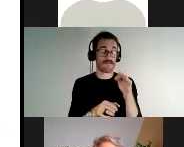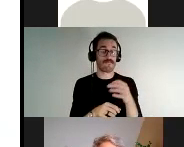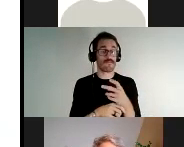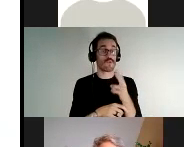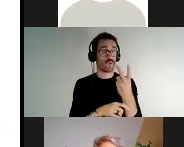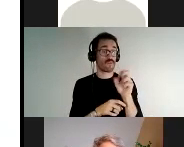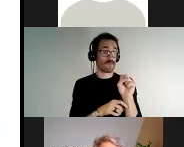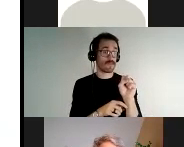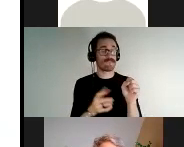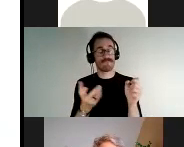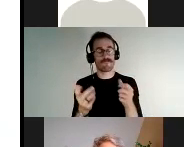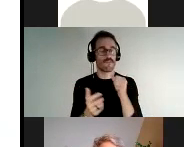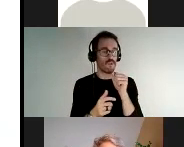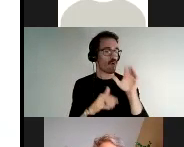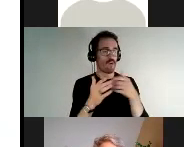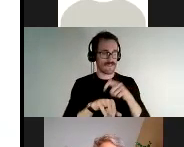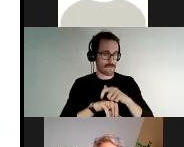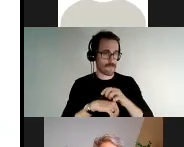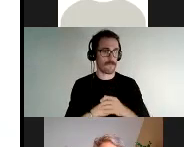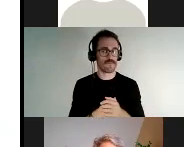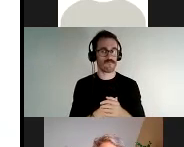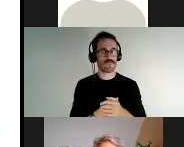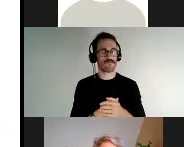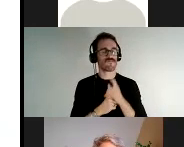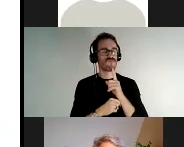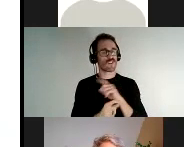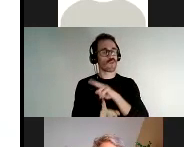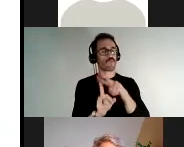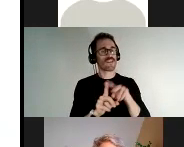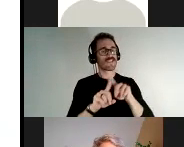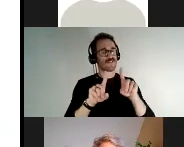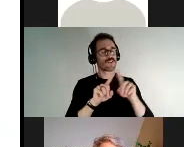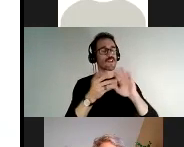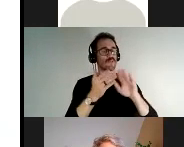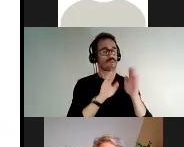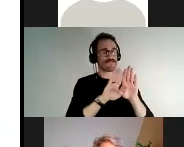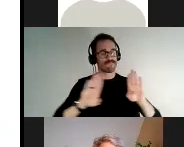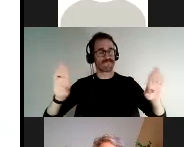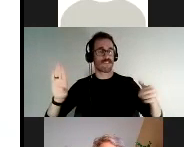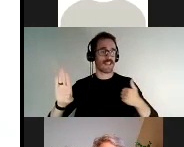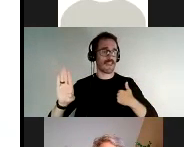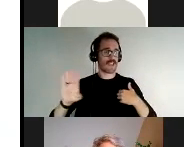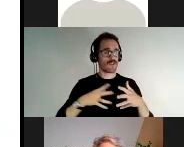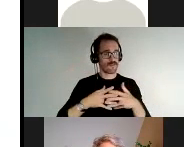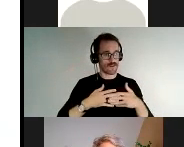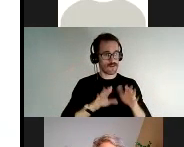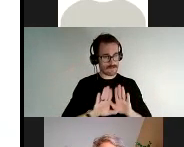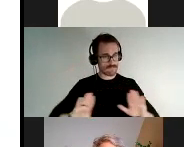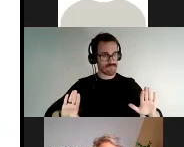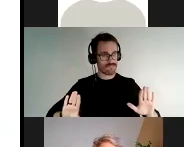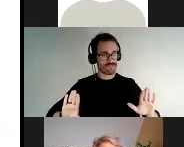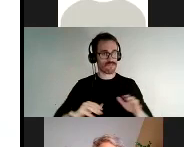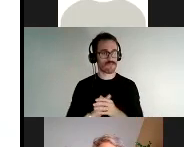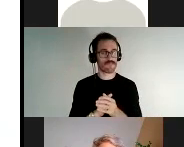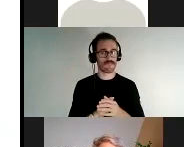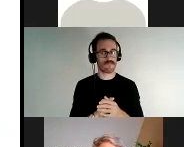many cultures and communities across North America, is that it's a person who has both a male